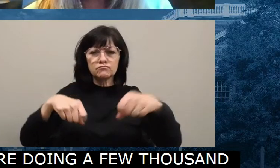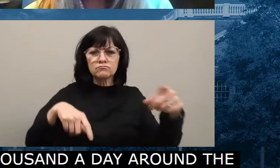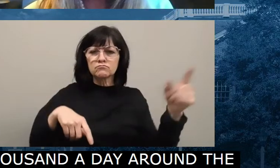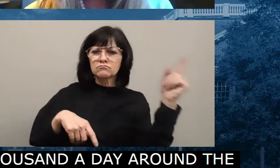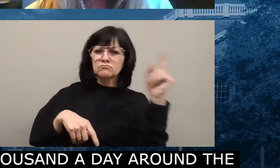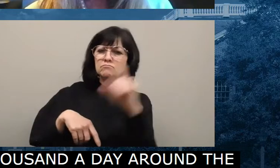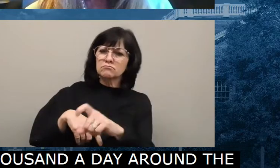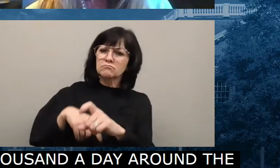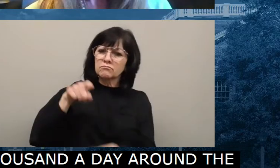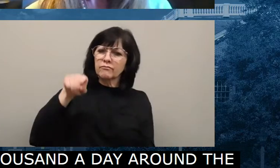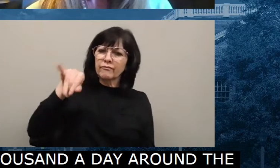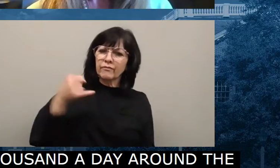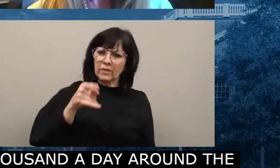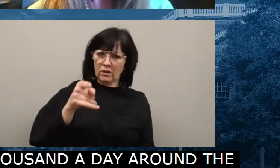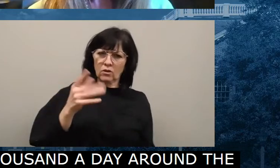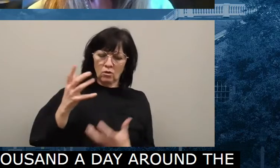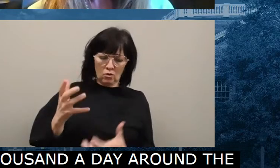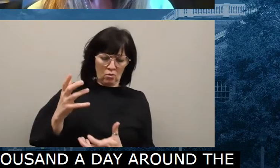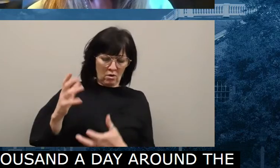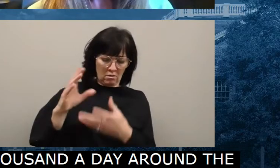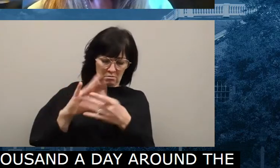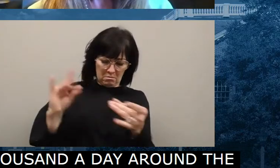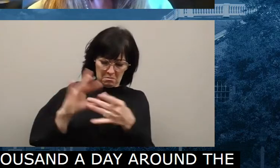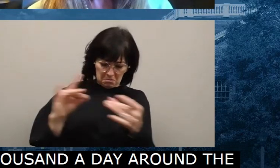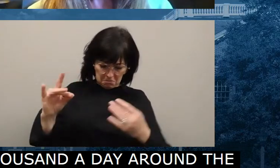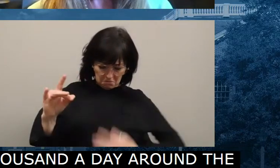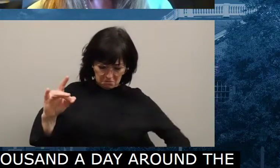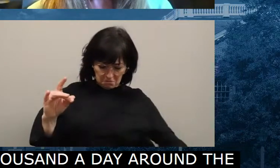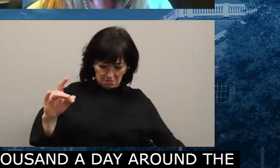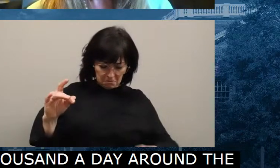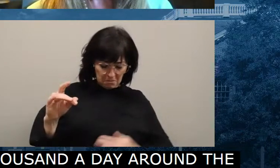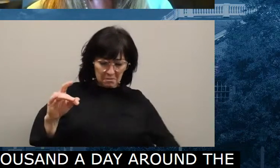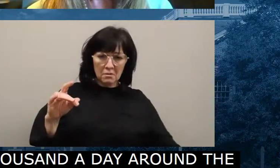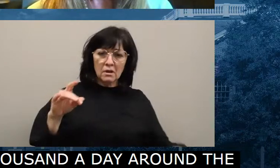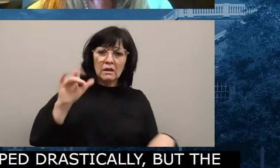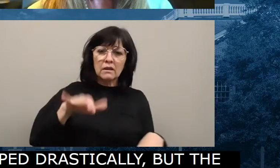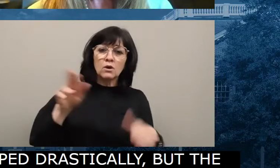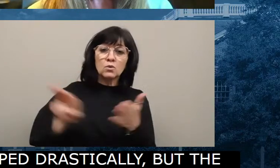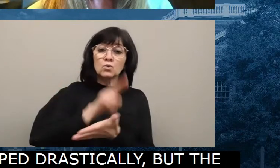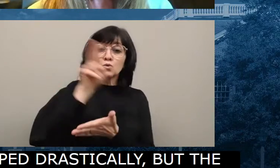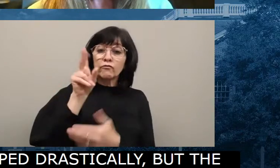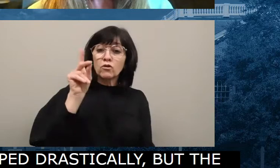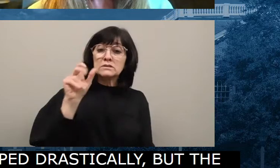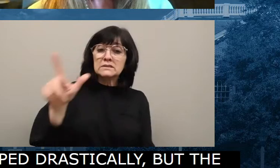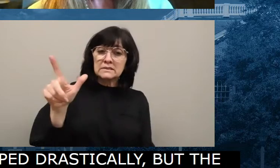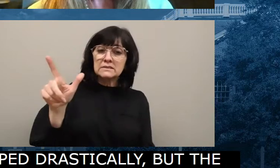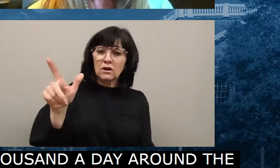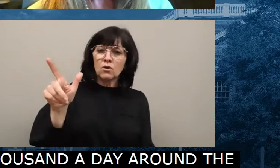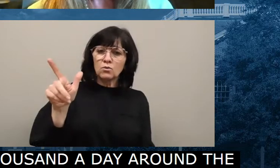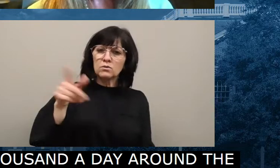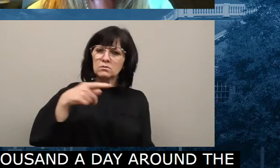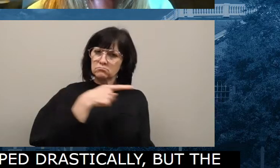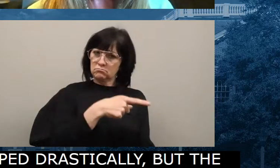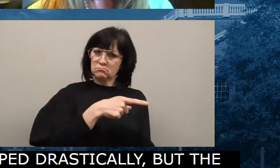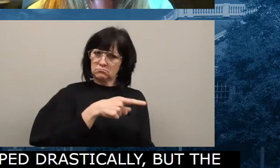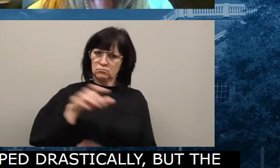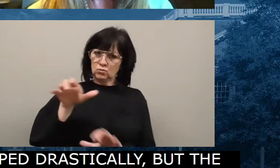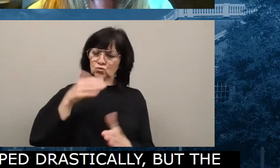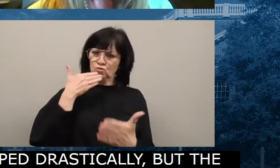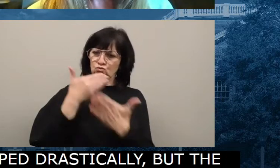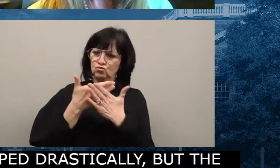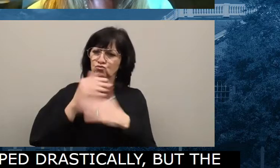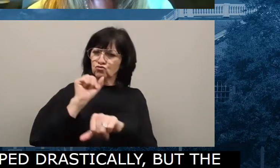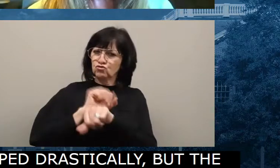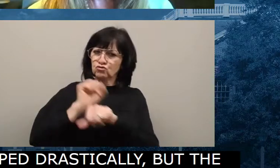of Delaware? Because they really have been doing a good job in monitoring their students and faculty. No, so I